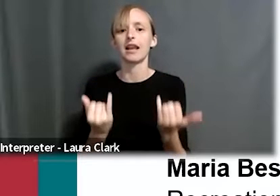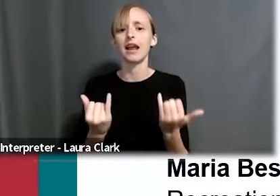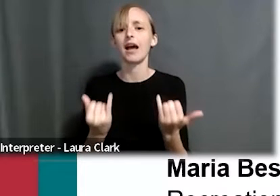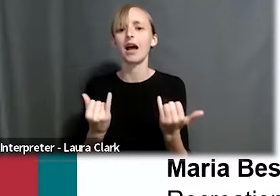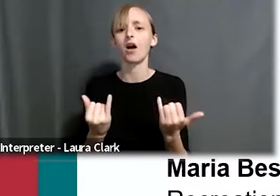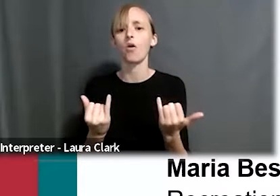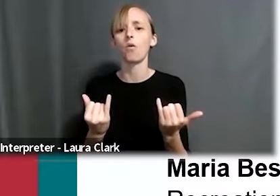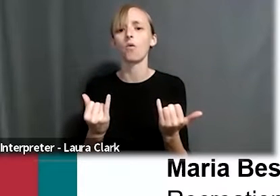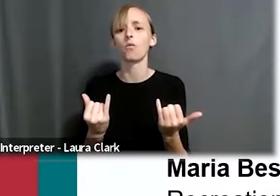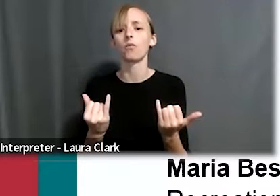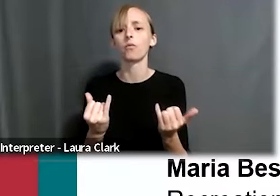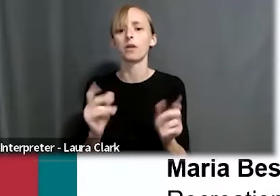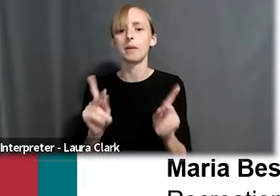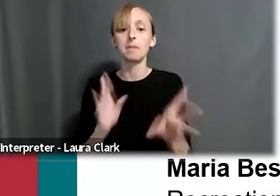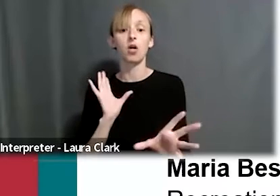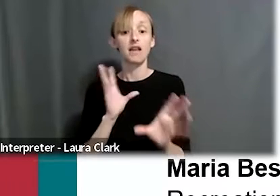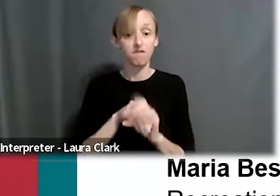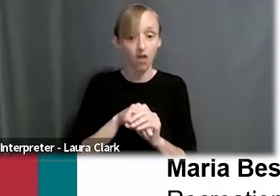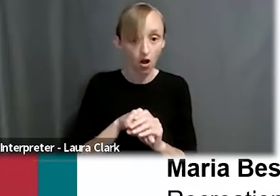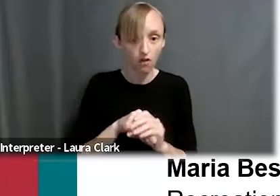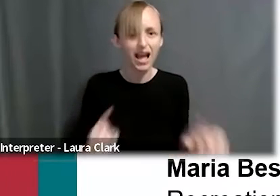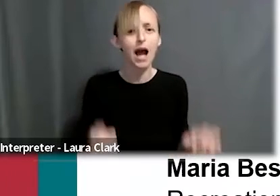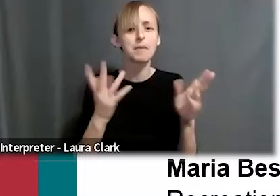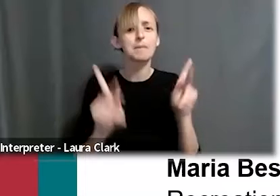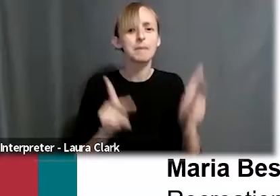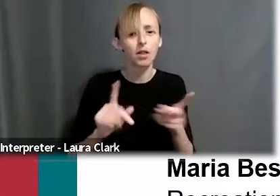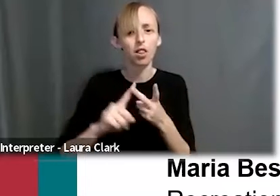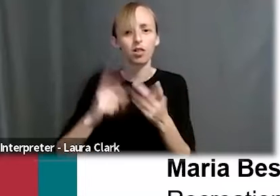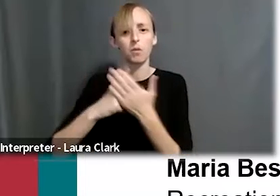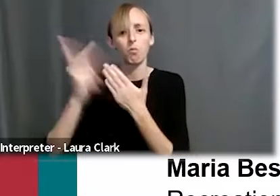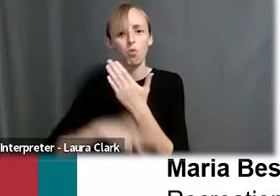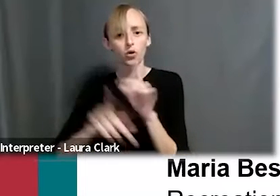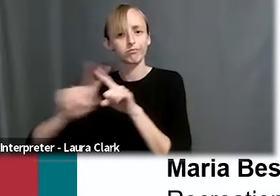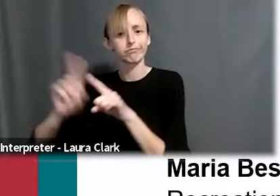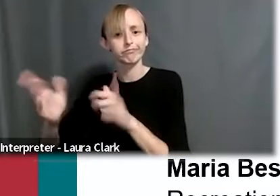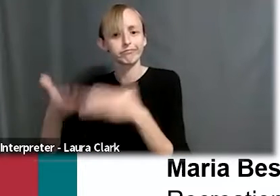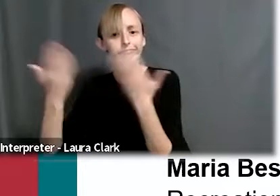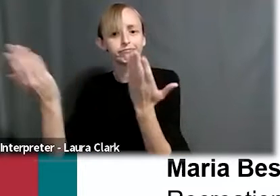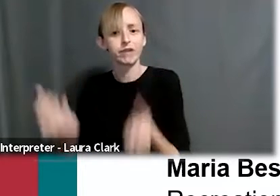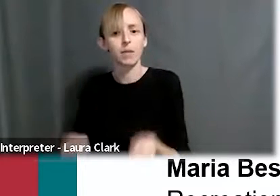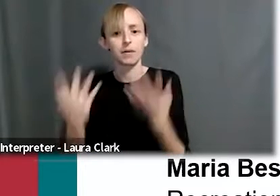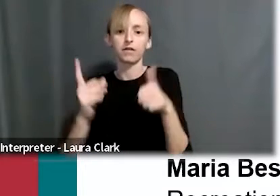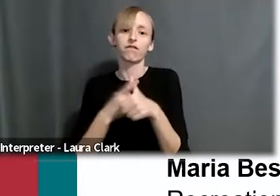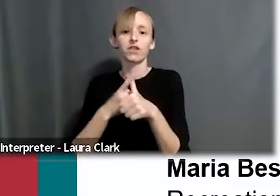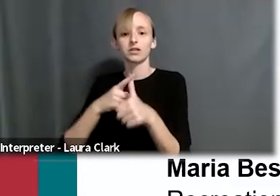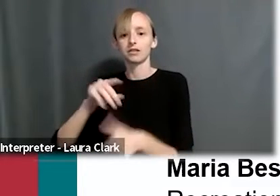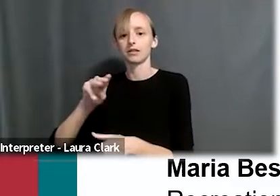participating, and how many different programs does say, we'll start with you,